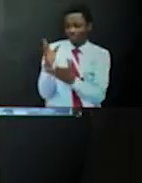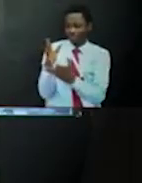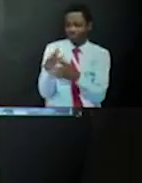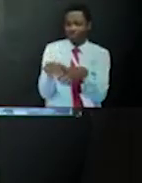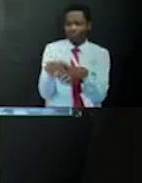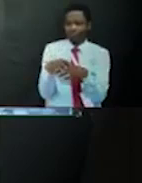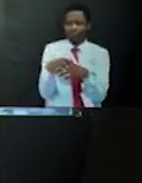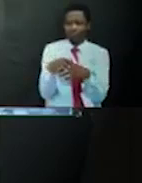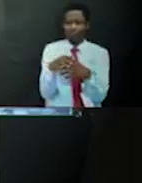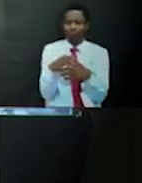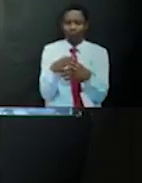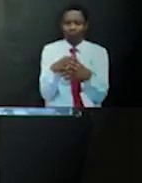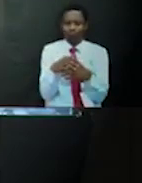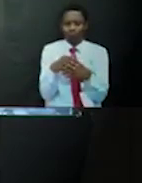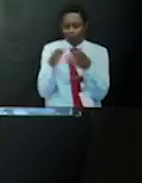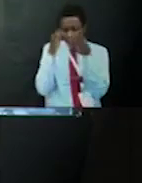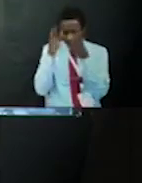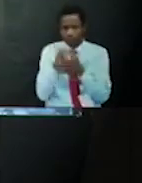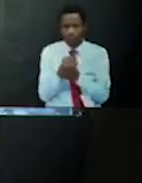Now, when